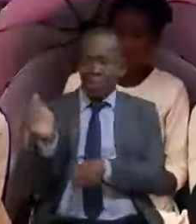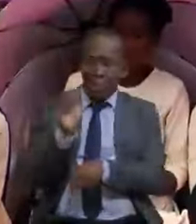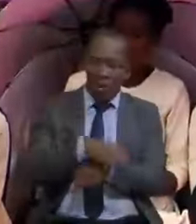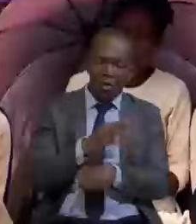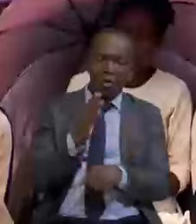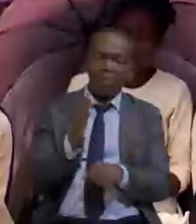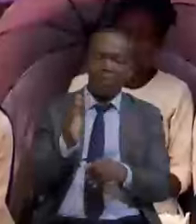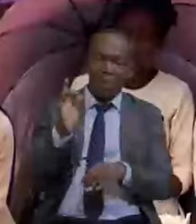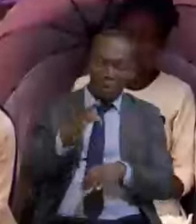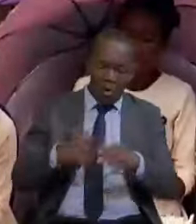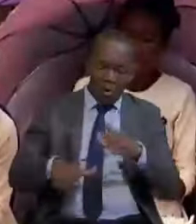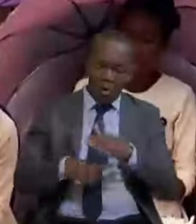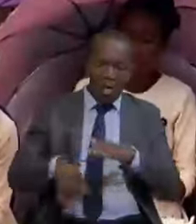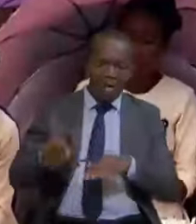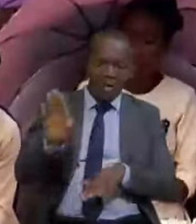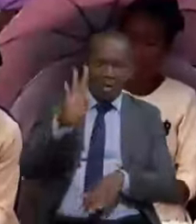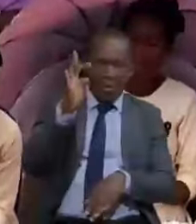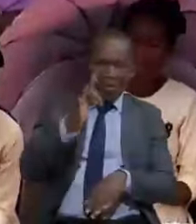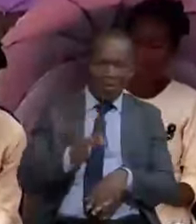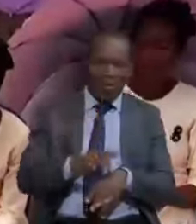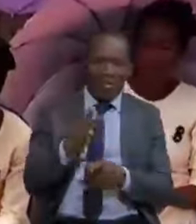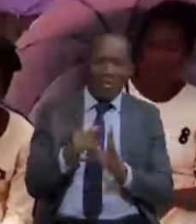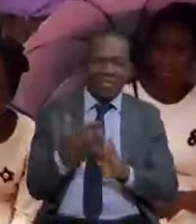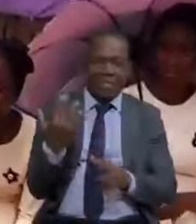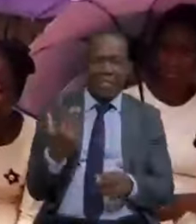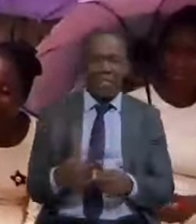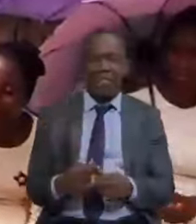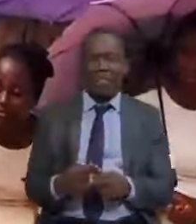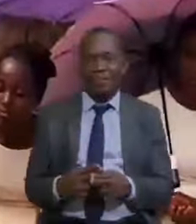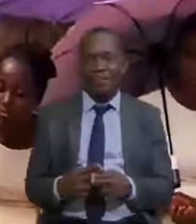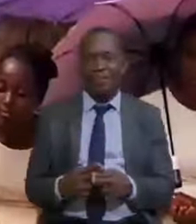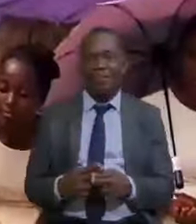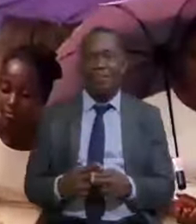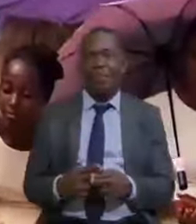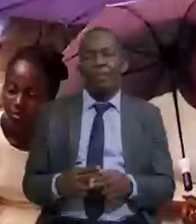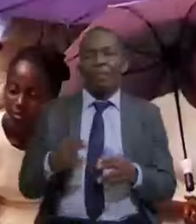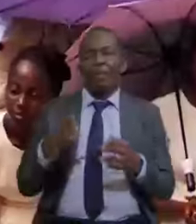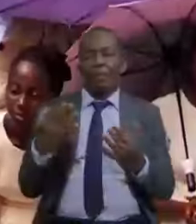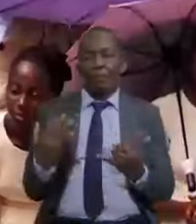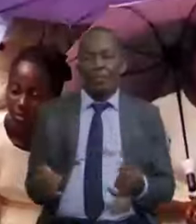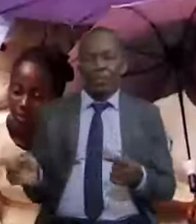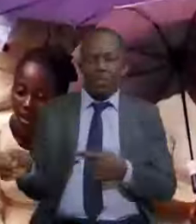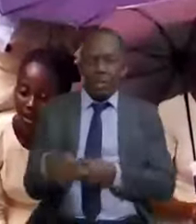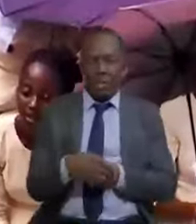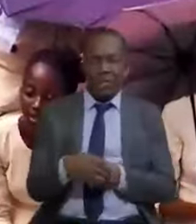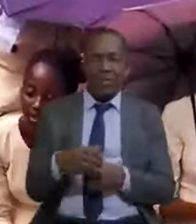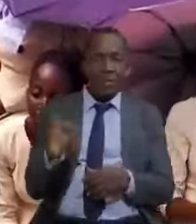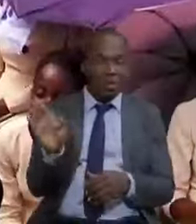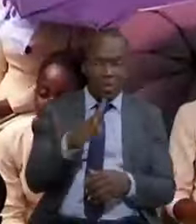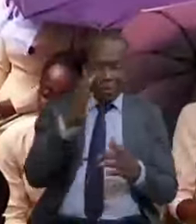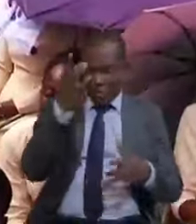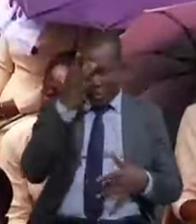Jesus' name. Tonight, today, your sickness will depart. Today,